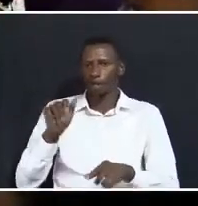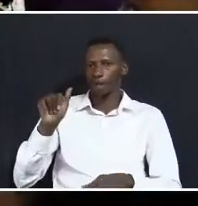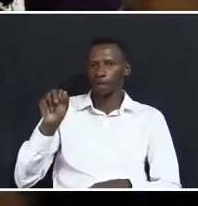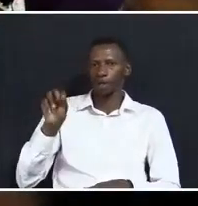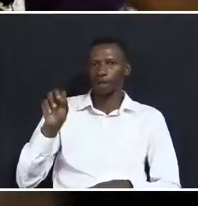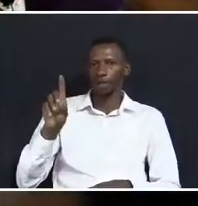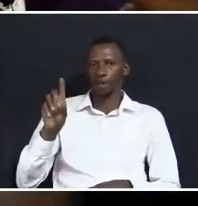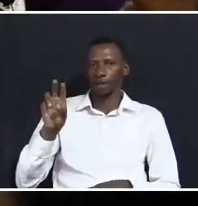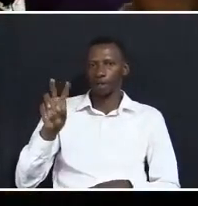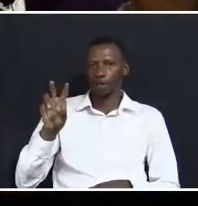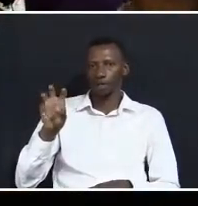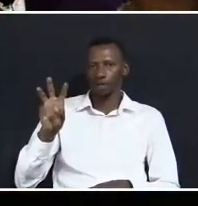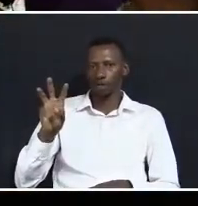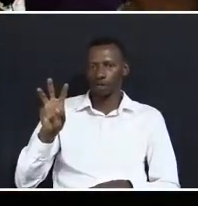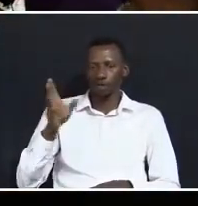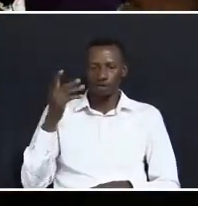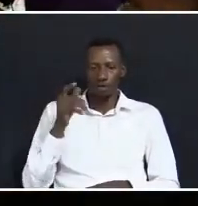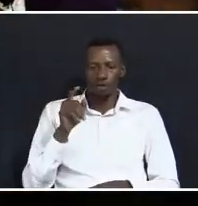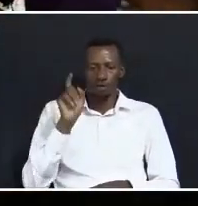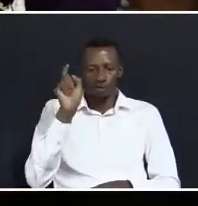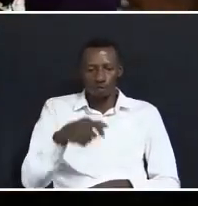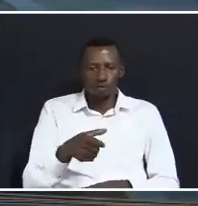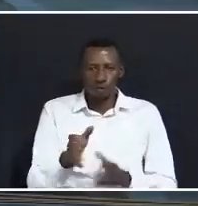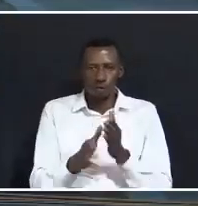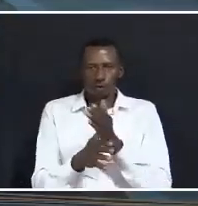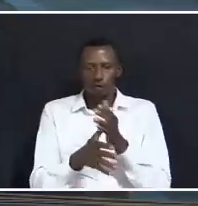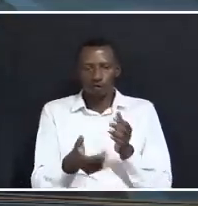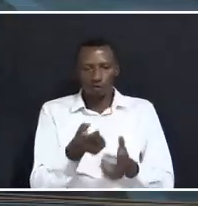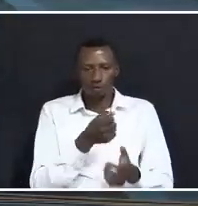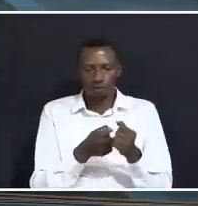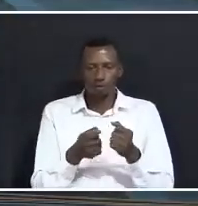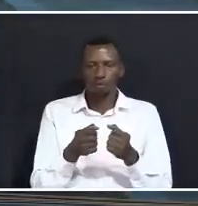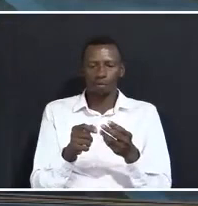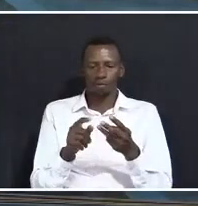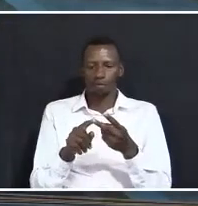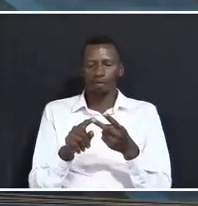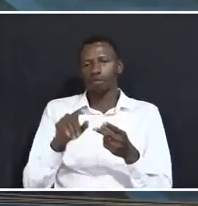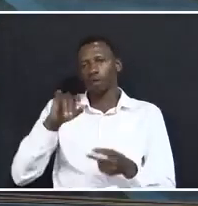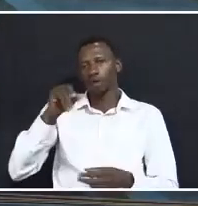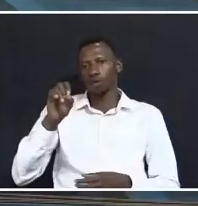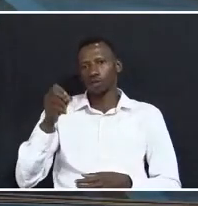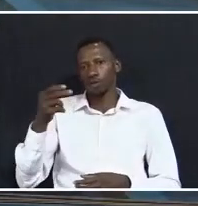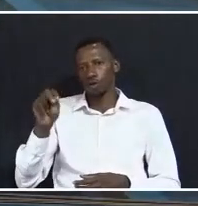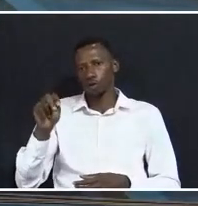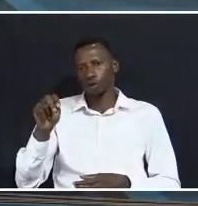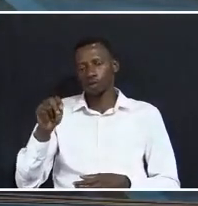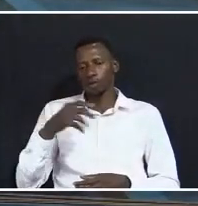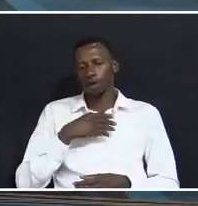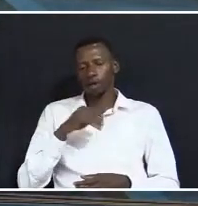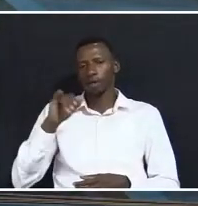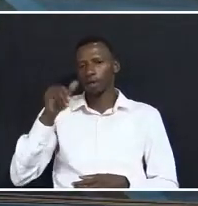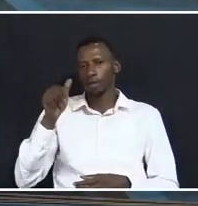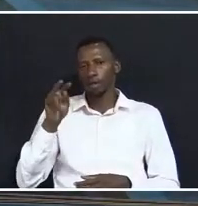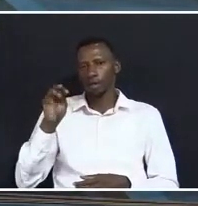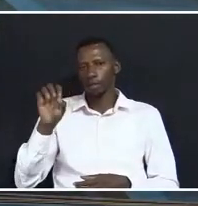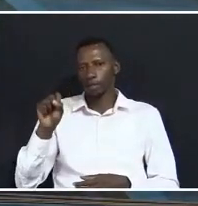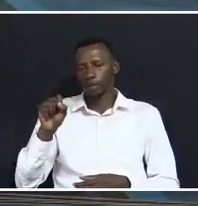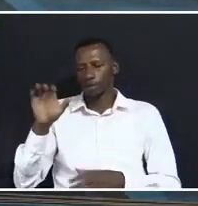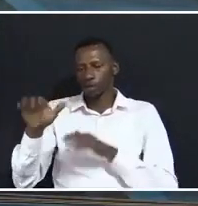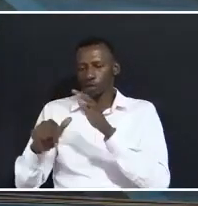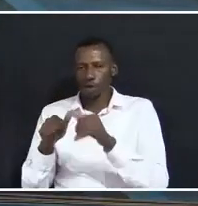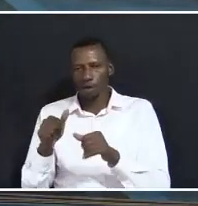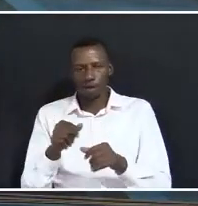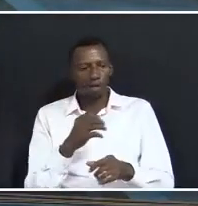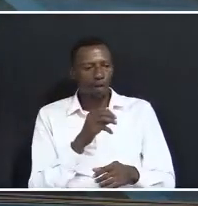fishermen. John, the son of Zebedee, and his brother James. He called them, and Matthew called from